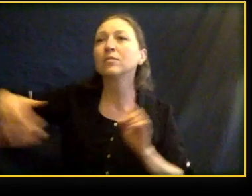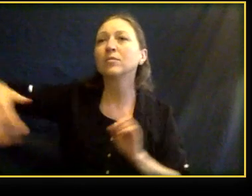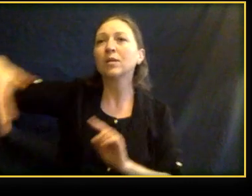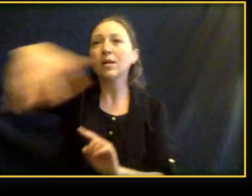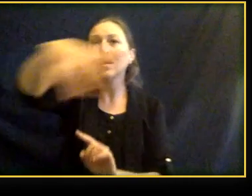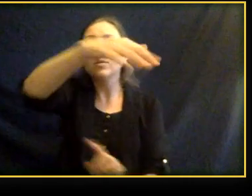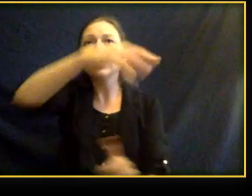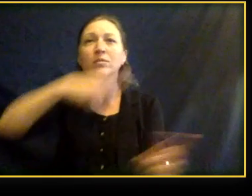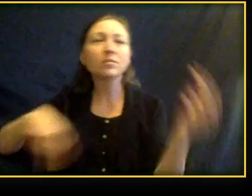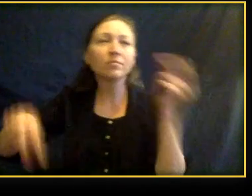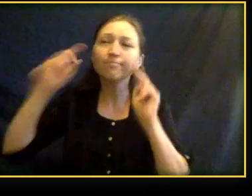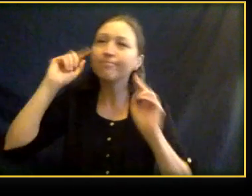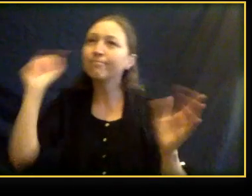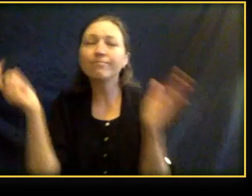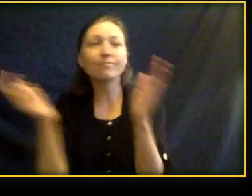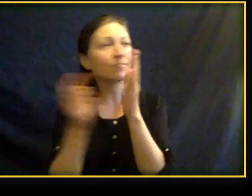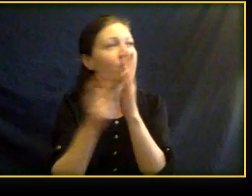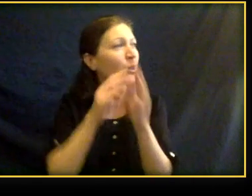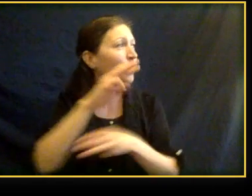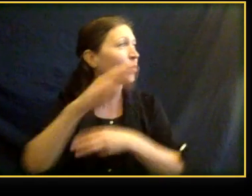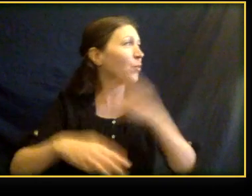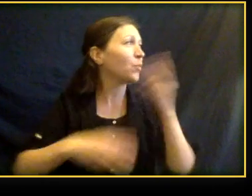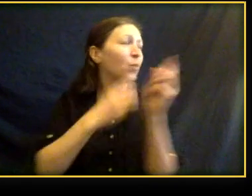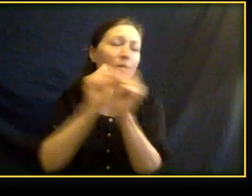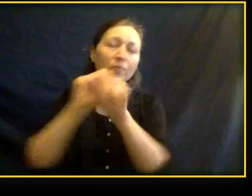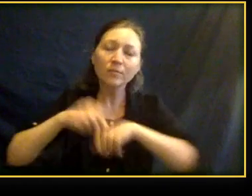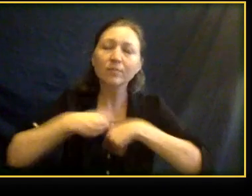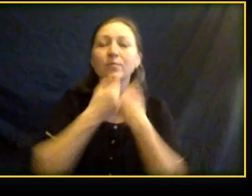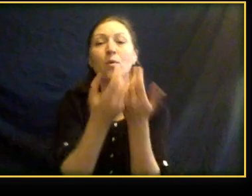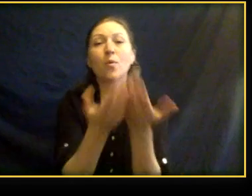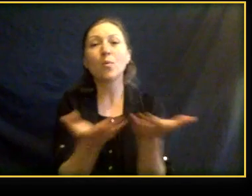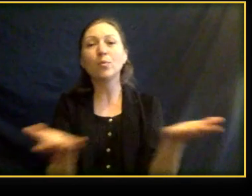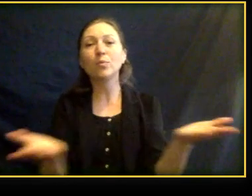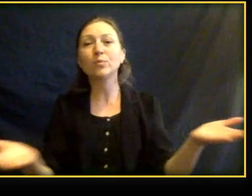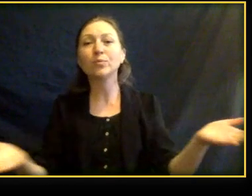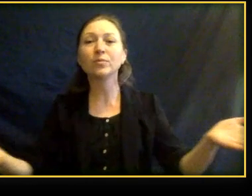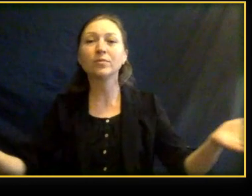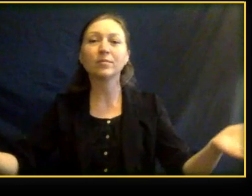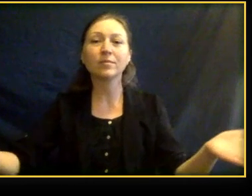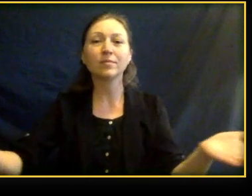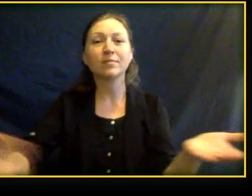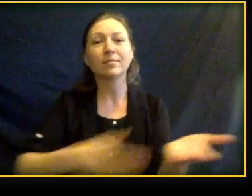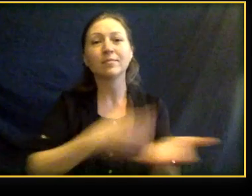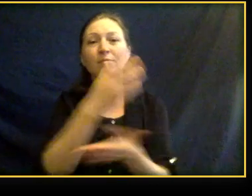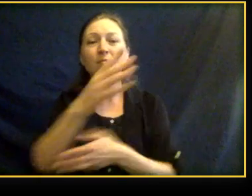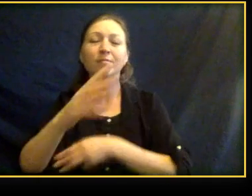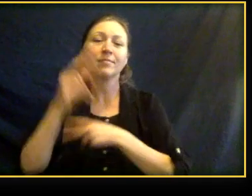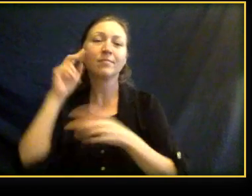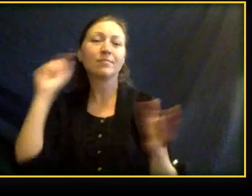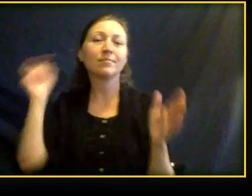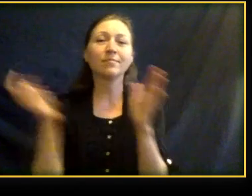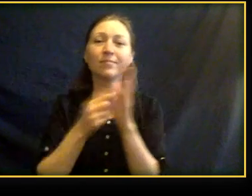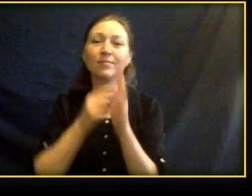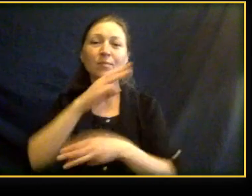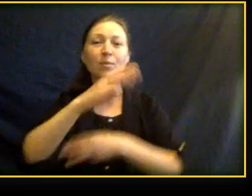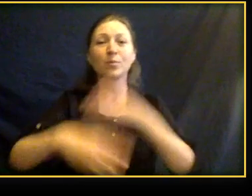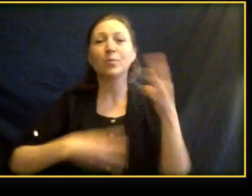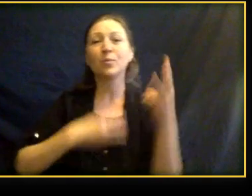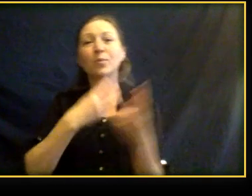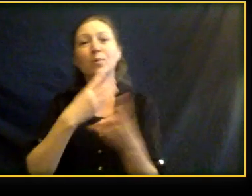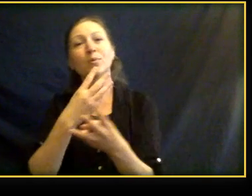Watch the world unfold. Watch the world unfold.